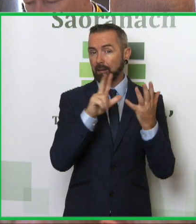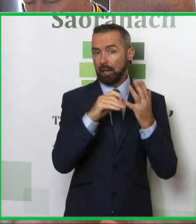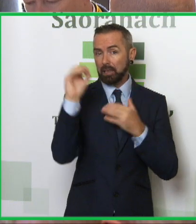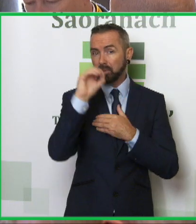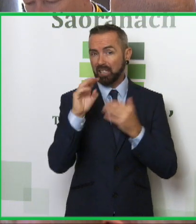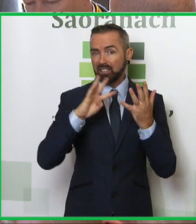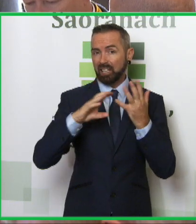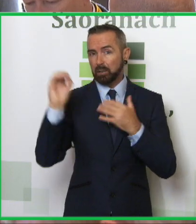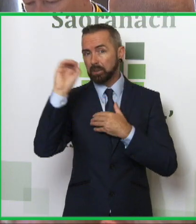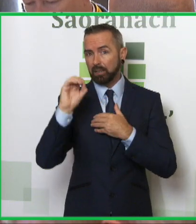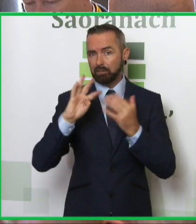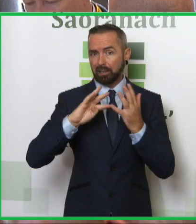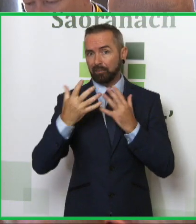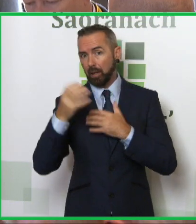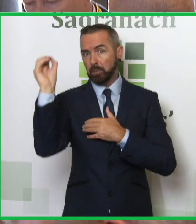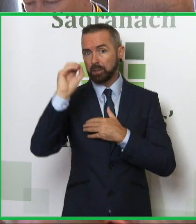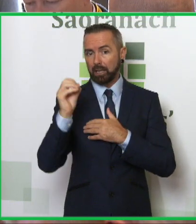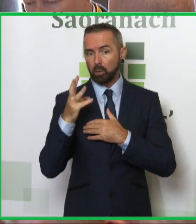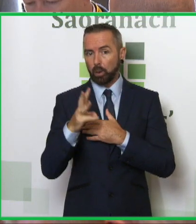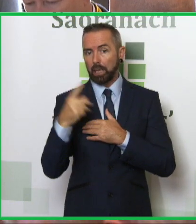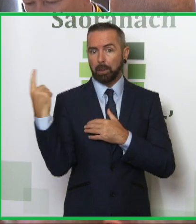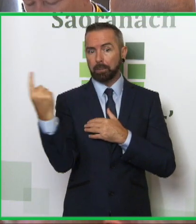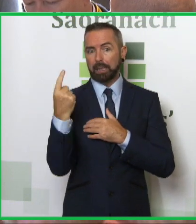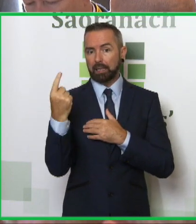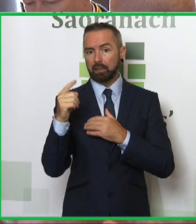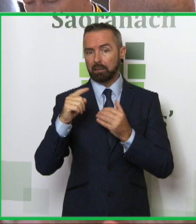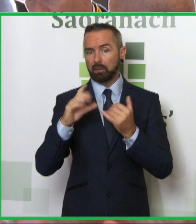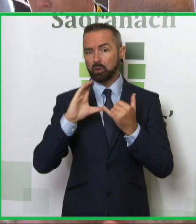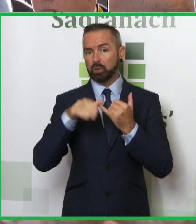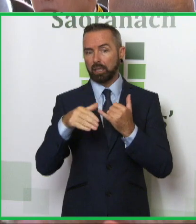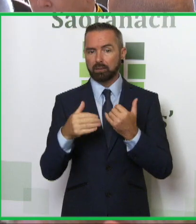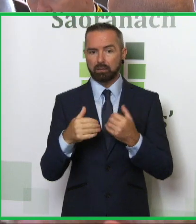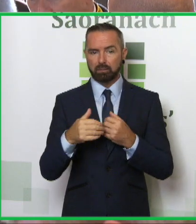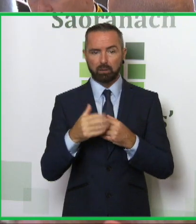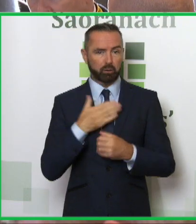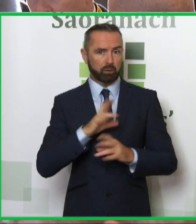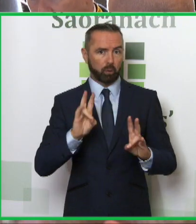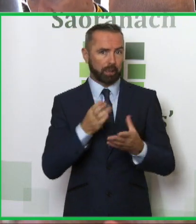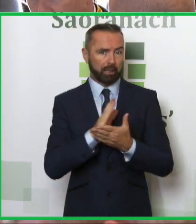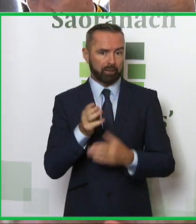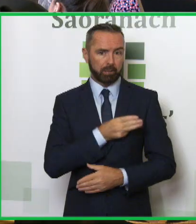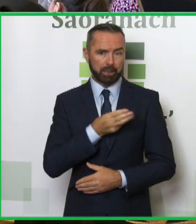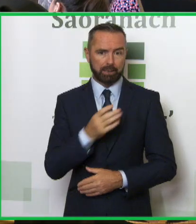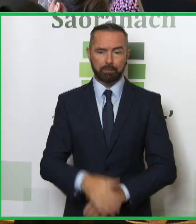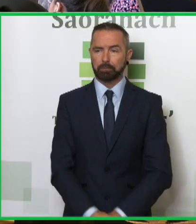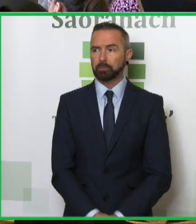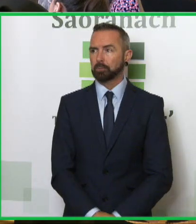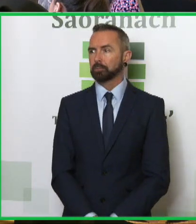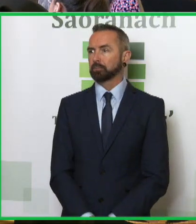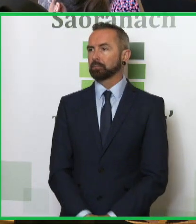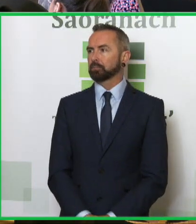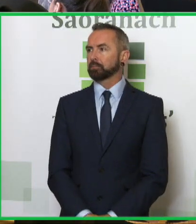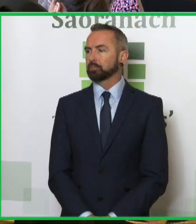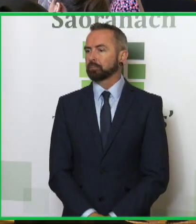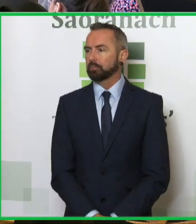or 90% or 95% or 100%? Just a quick clarification, please. I'm not sure.